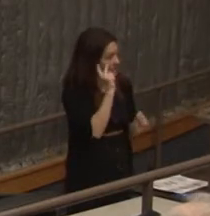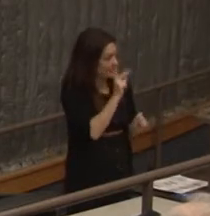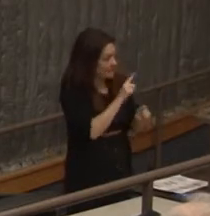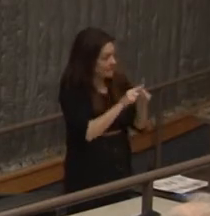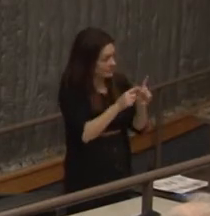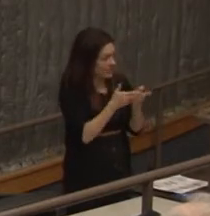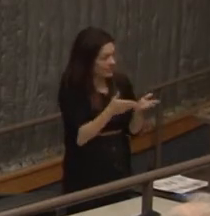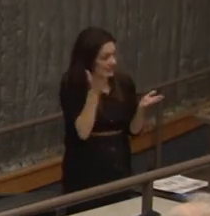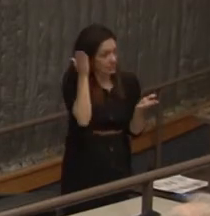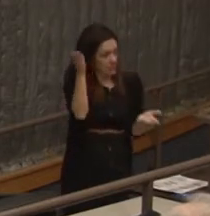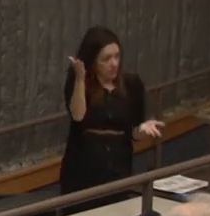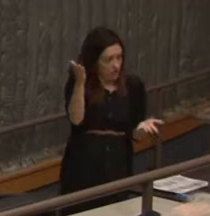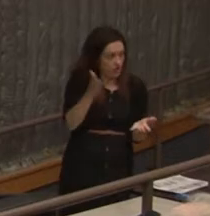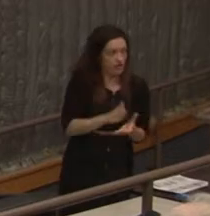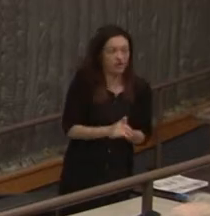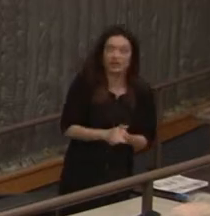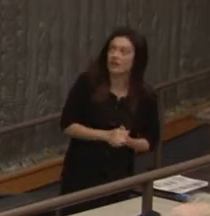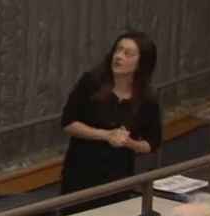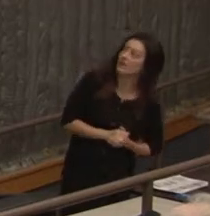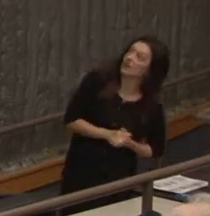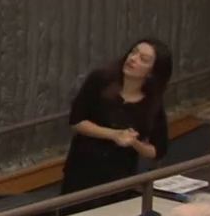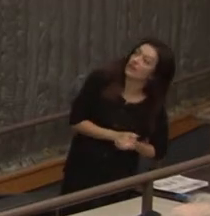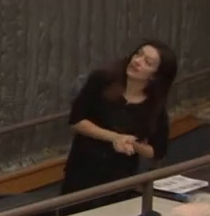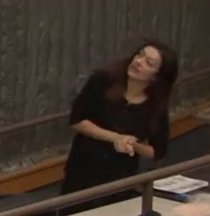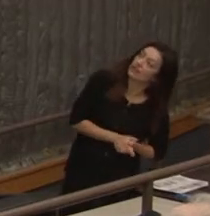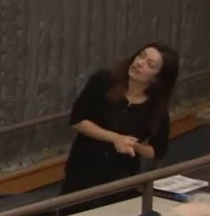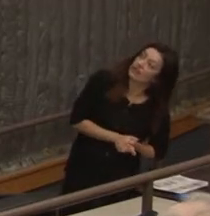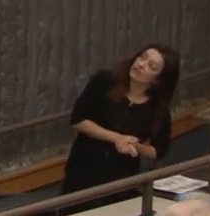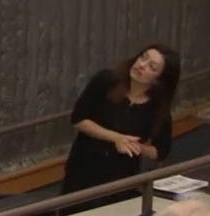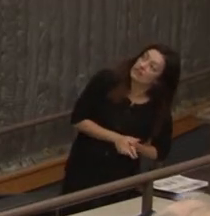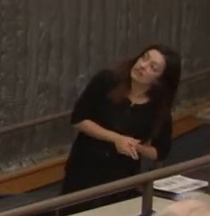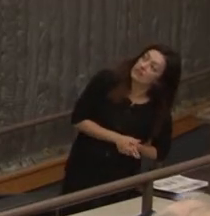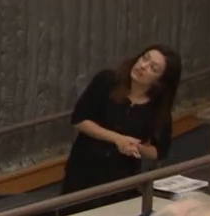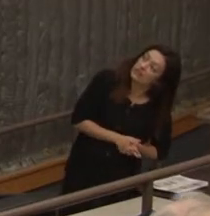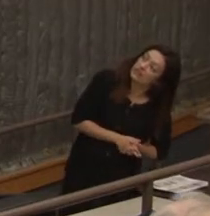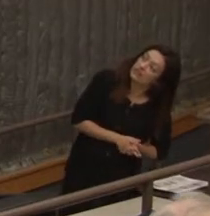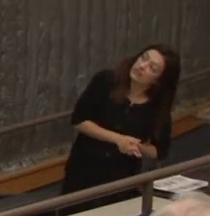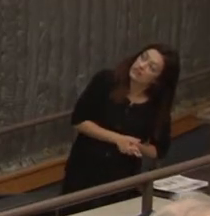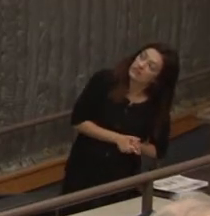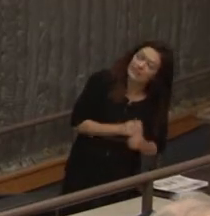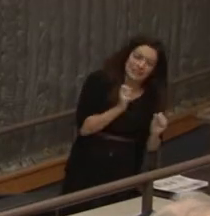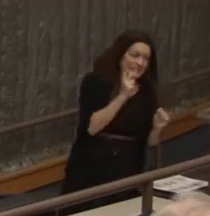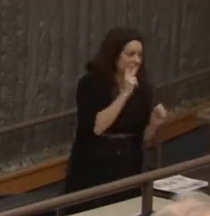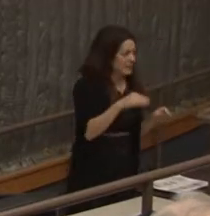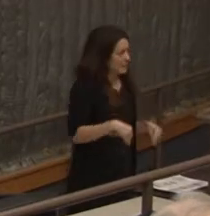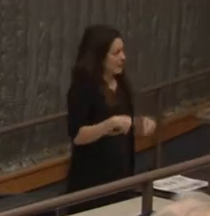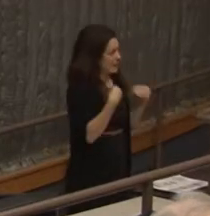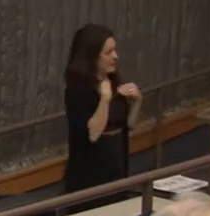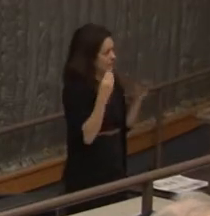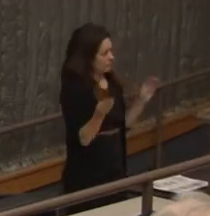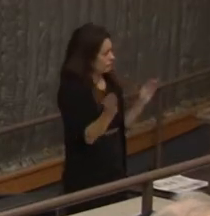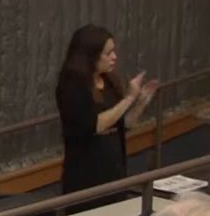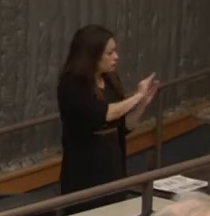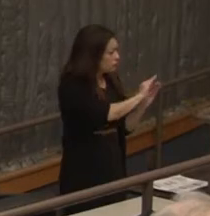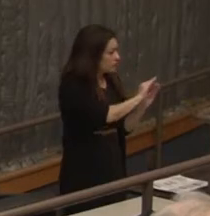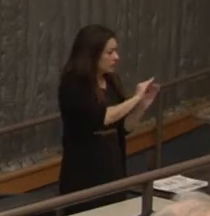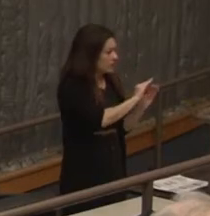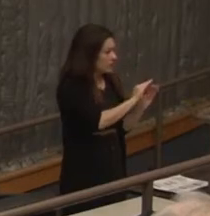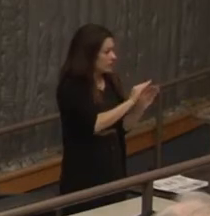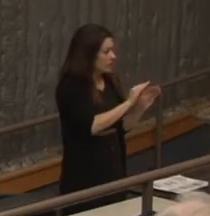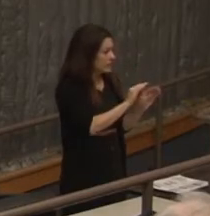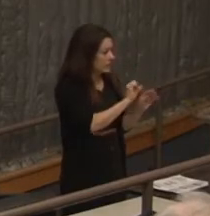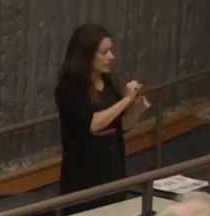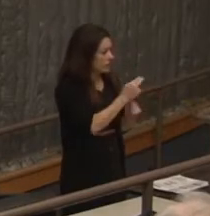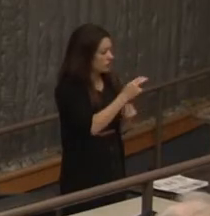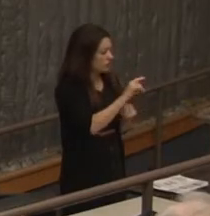volumes are still here. They're covered by, are they shrouds? Again, a question, I'm not sure. You can call them sheets if you